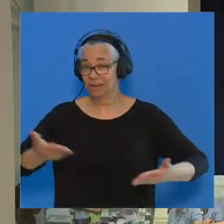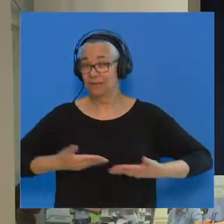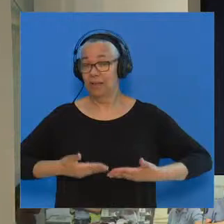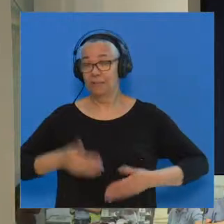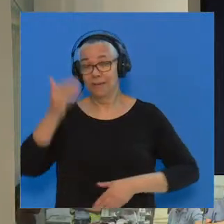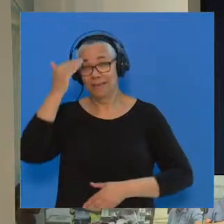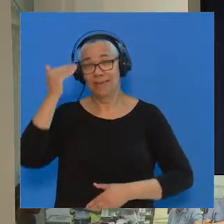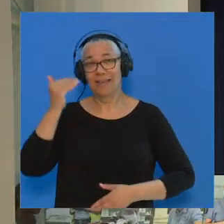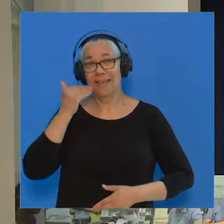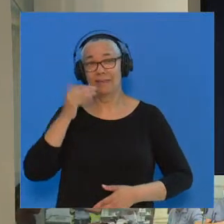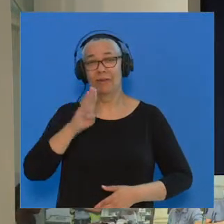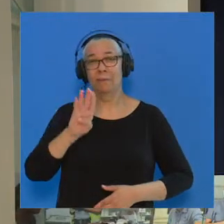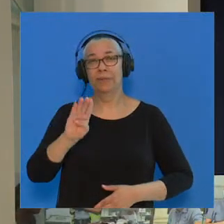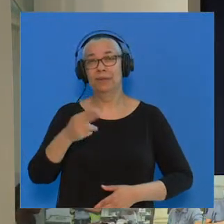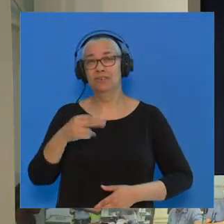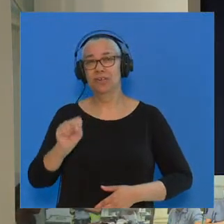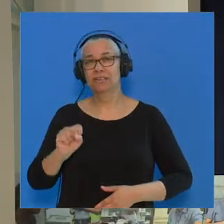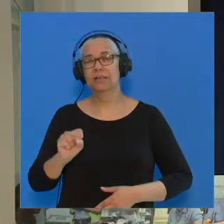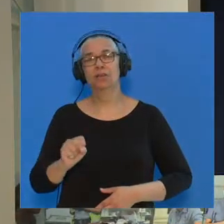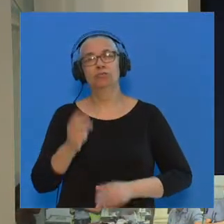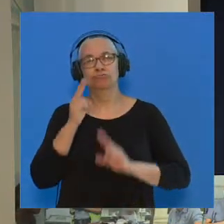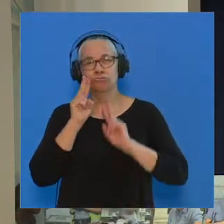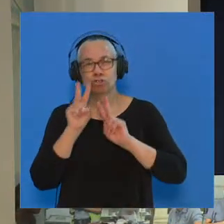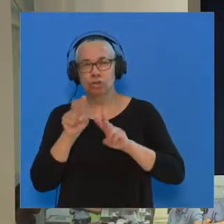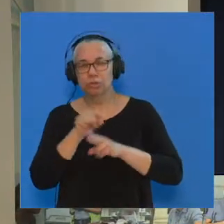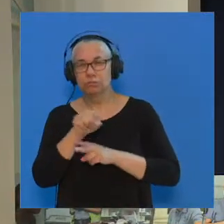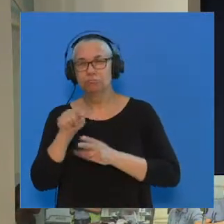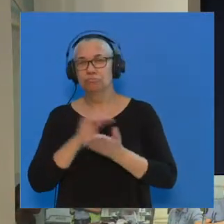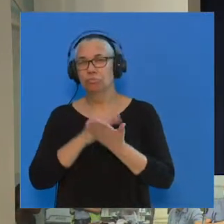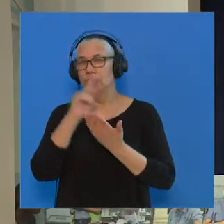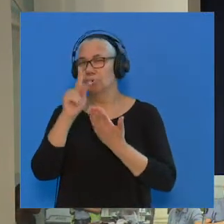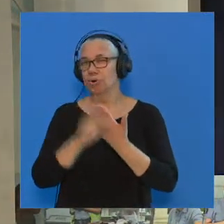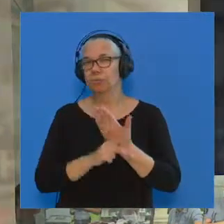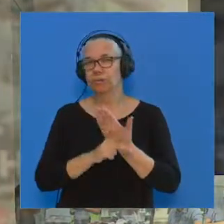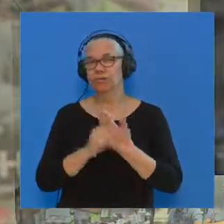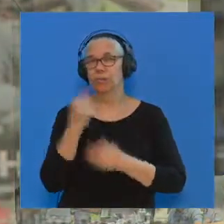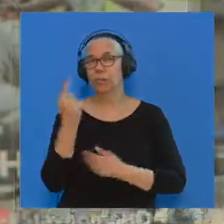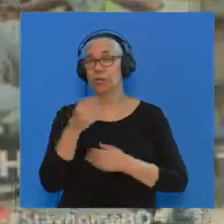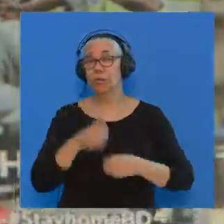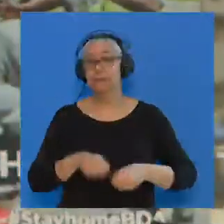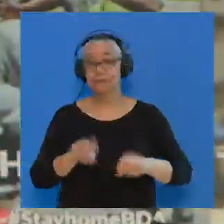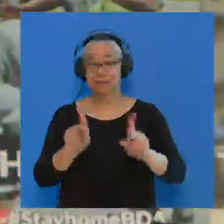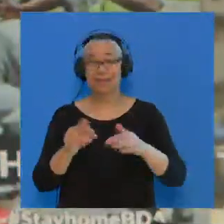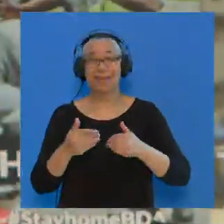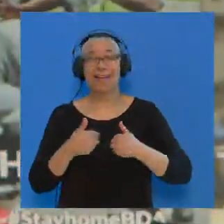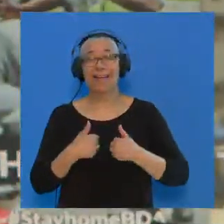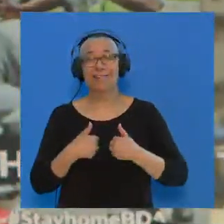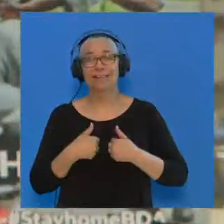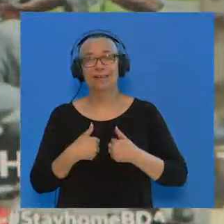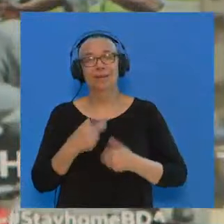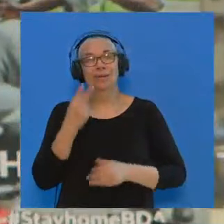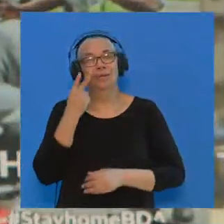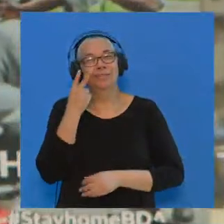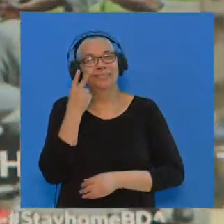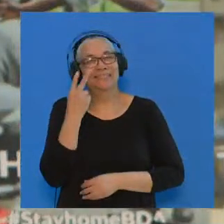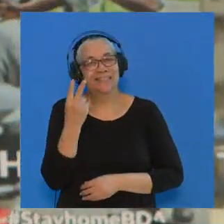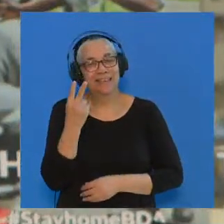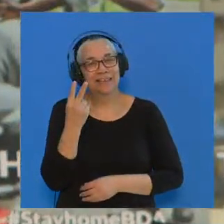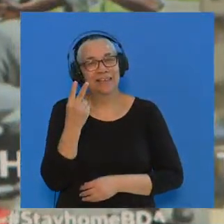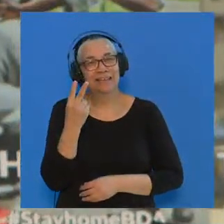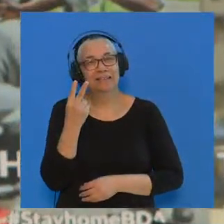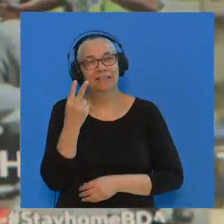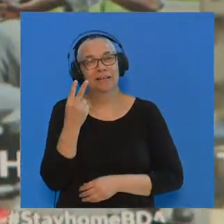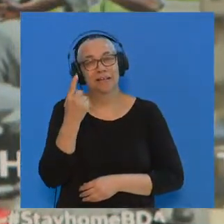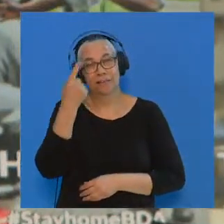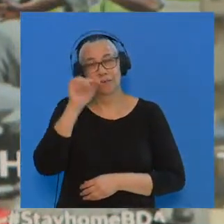their IB program and what they're doing there. It was one of the only opportunities that I had to see for the